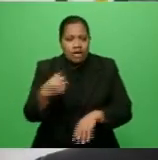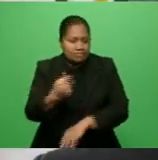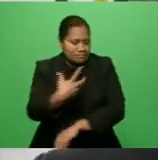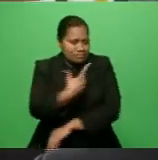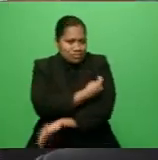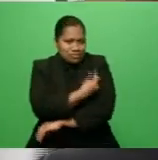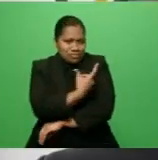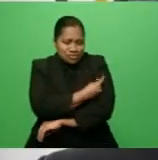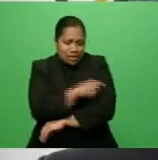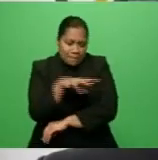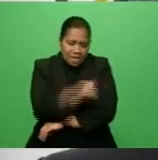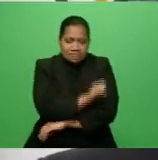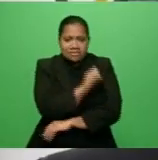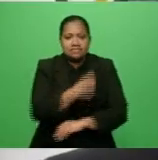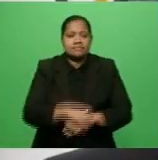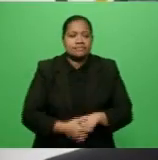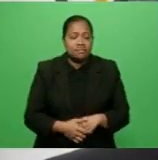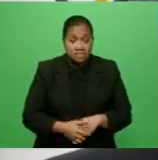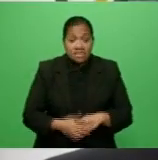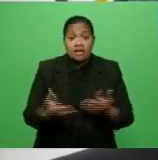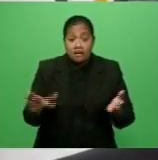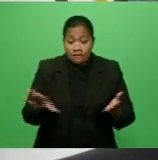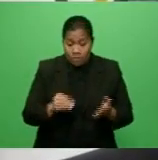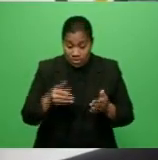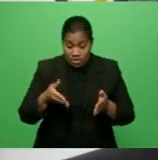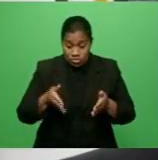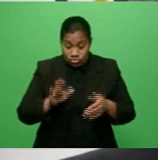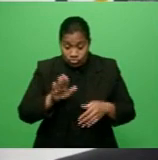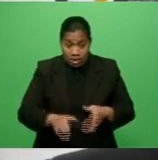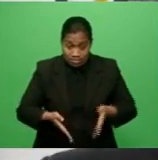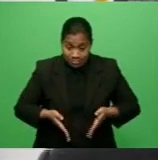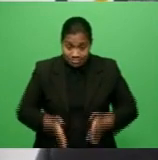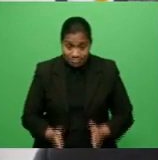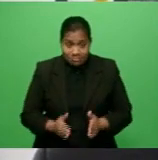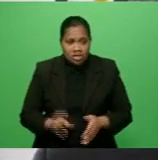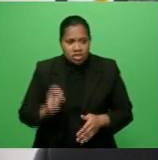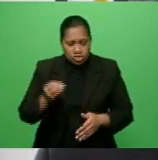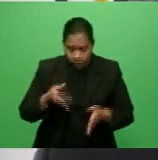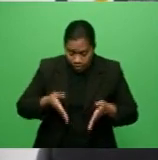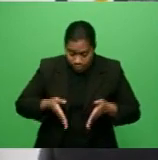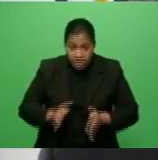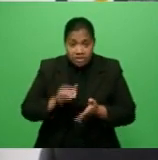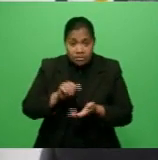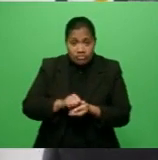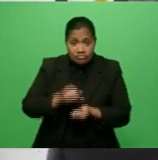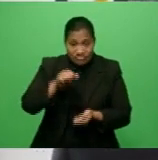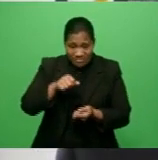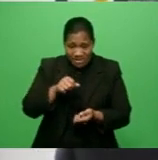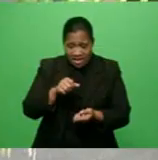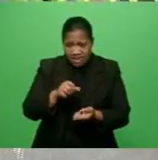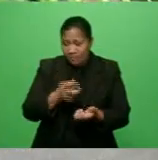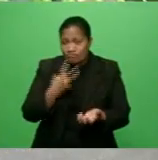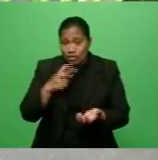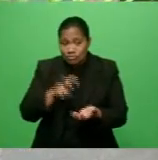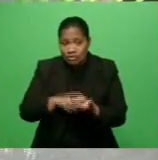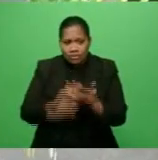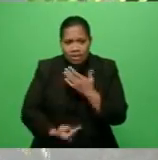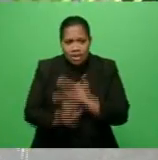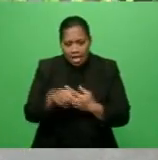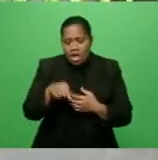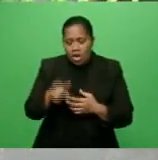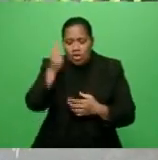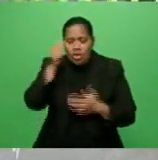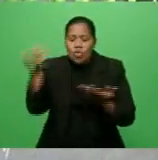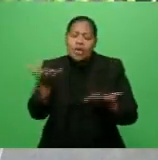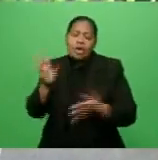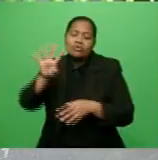born, from the birth registration, we understand where they're going to be going to next in terms of their clinics, their maternal child health clinic, and